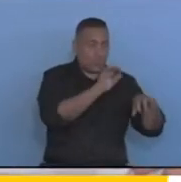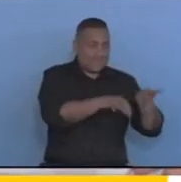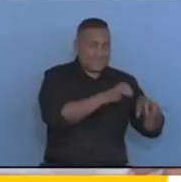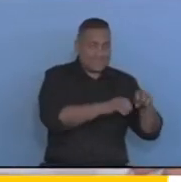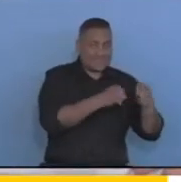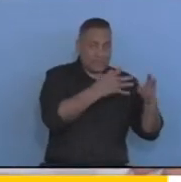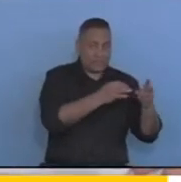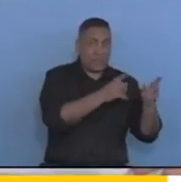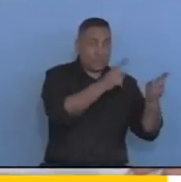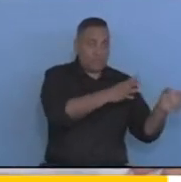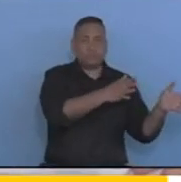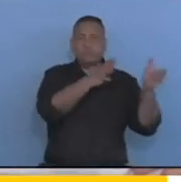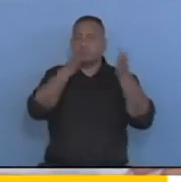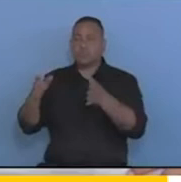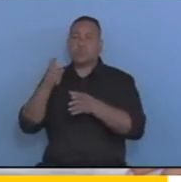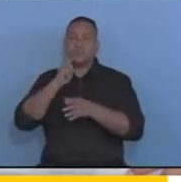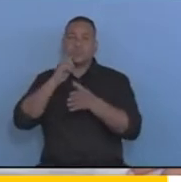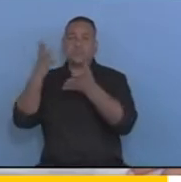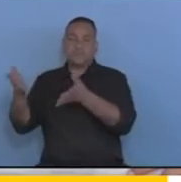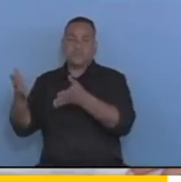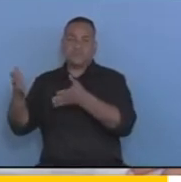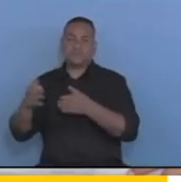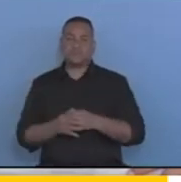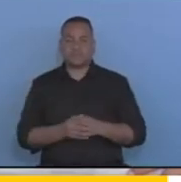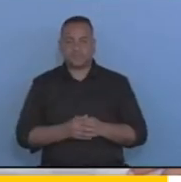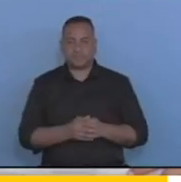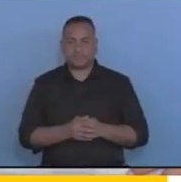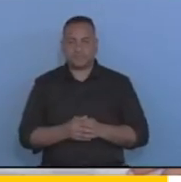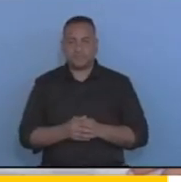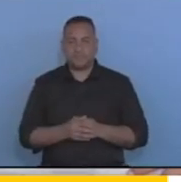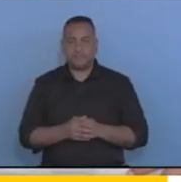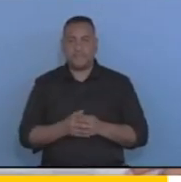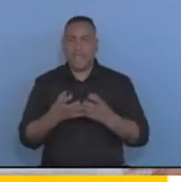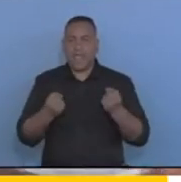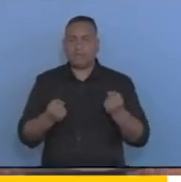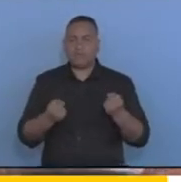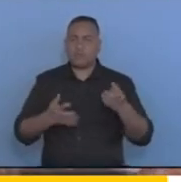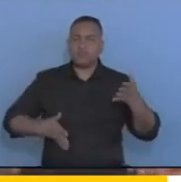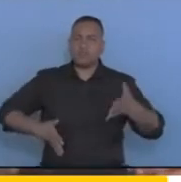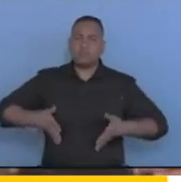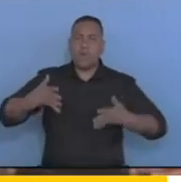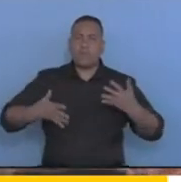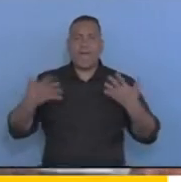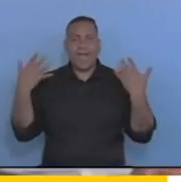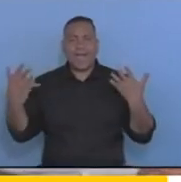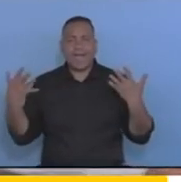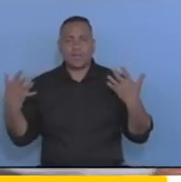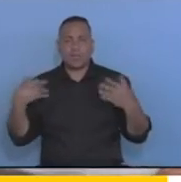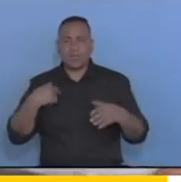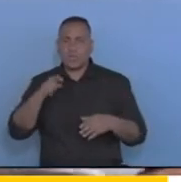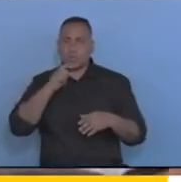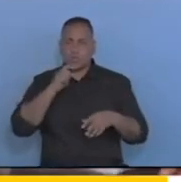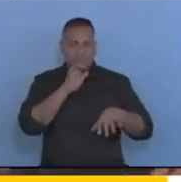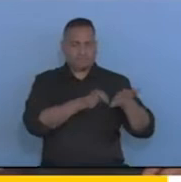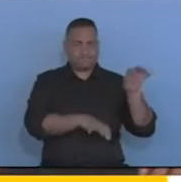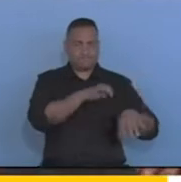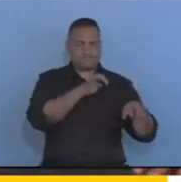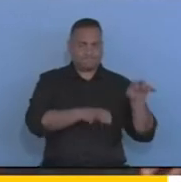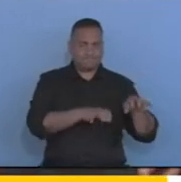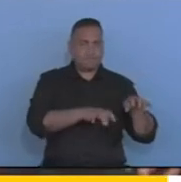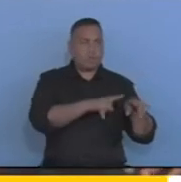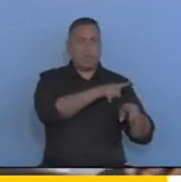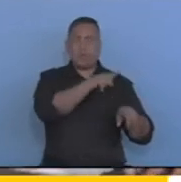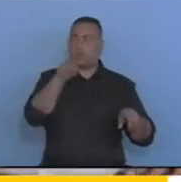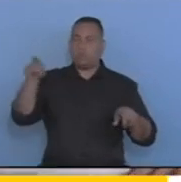these days. They have robot hands being controlled by these controllers. Wow. And they just put